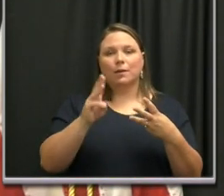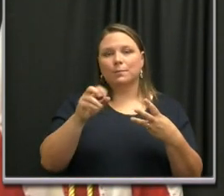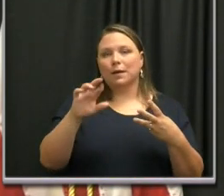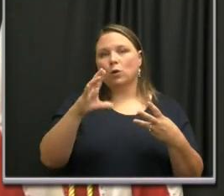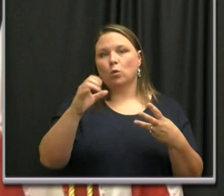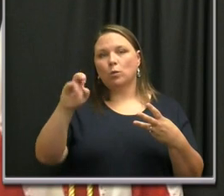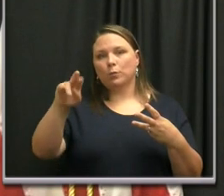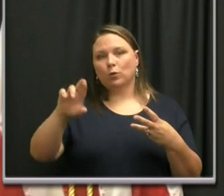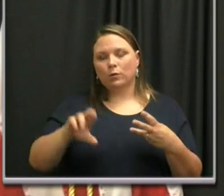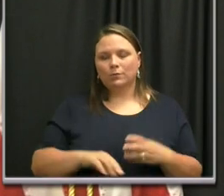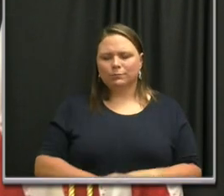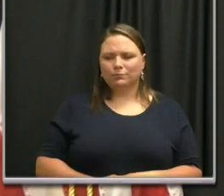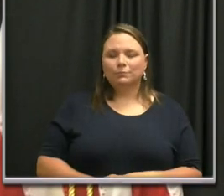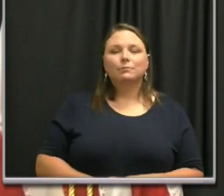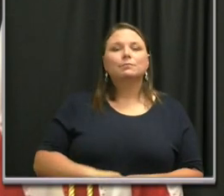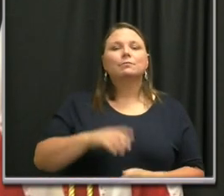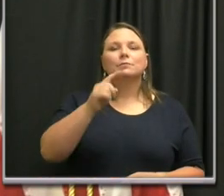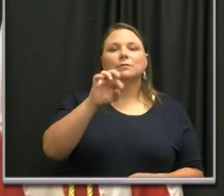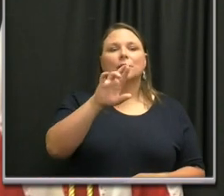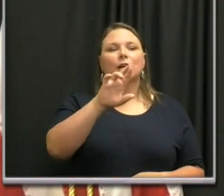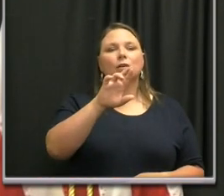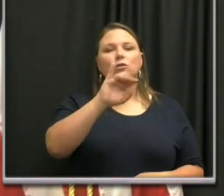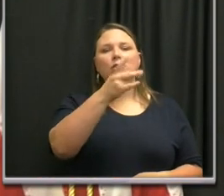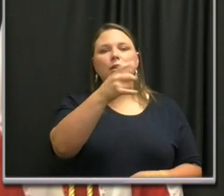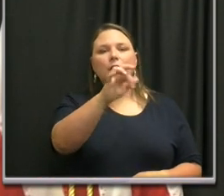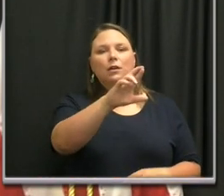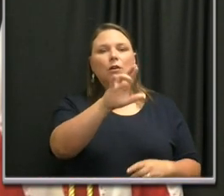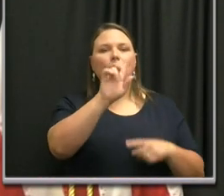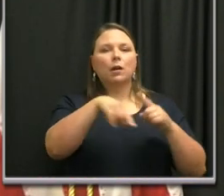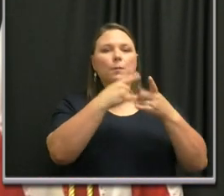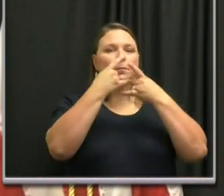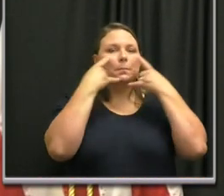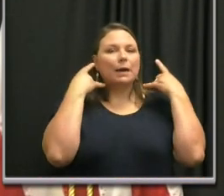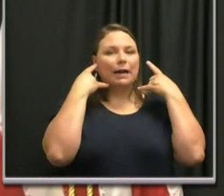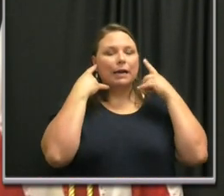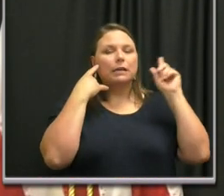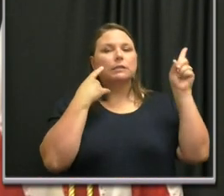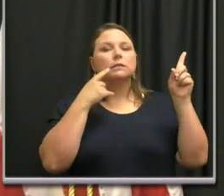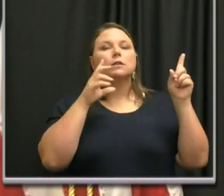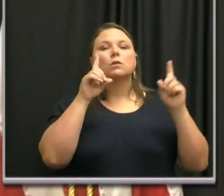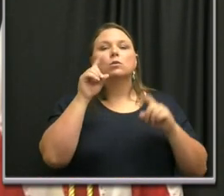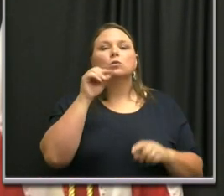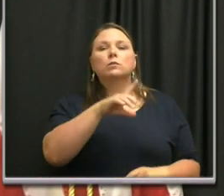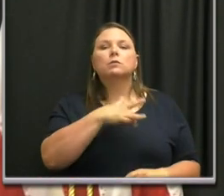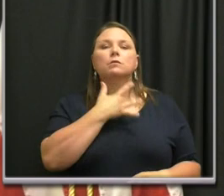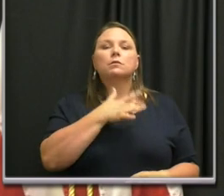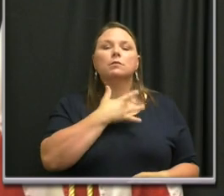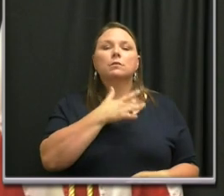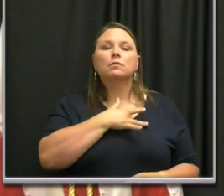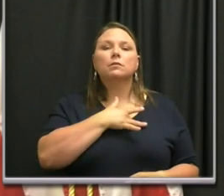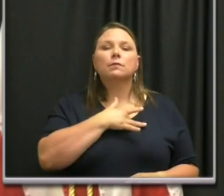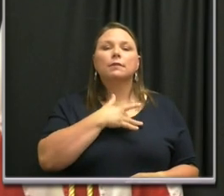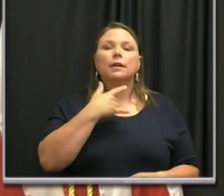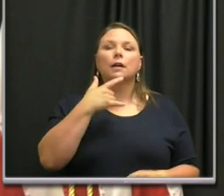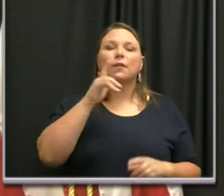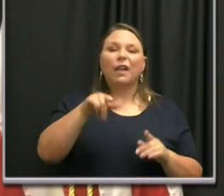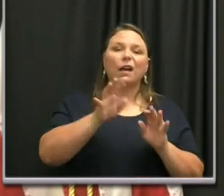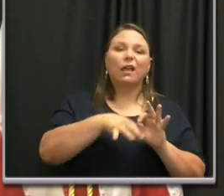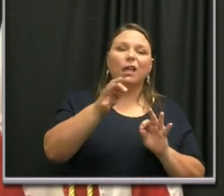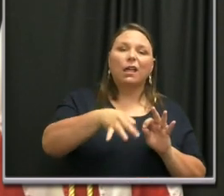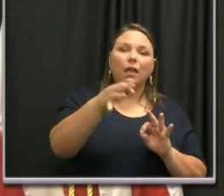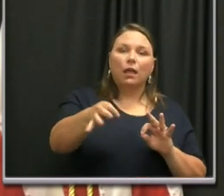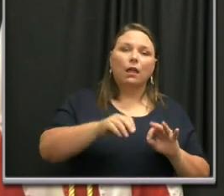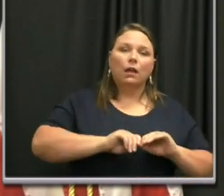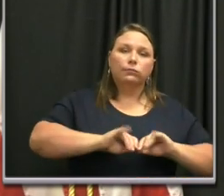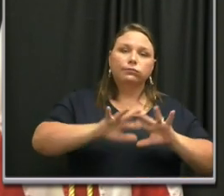Cooper. Dr. Jahangir, with regards to the mask, do you believe that our delay in passing